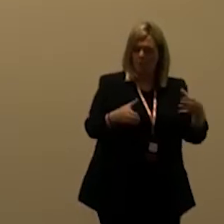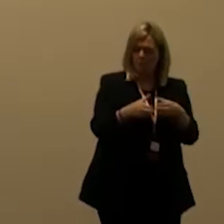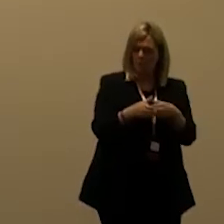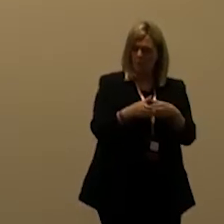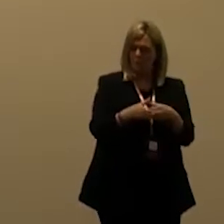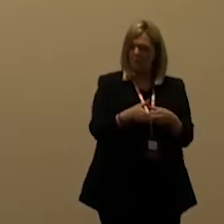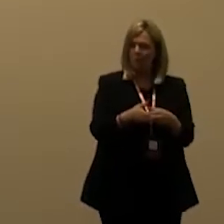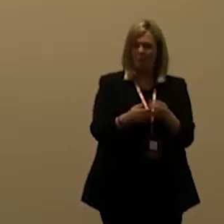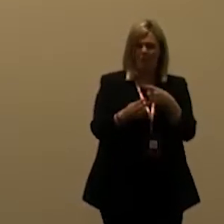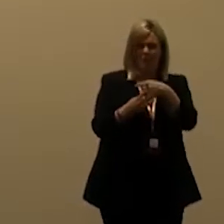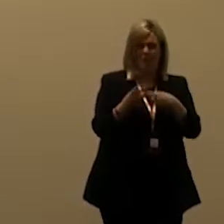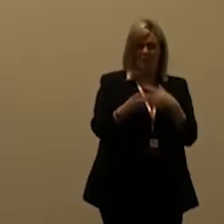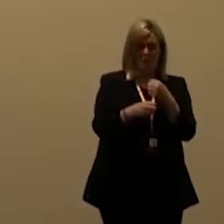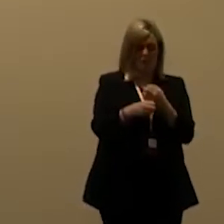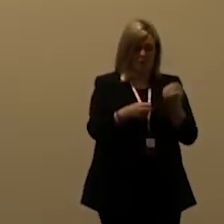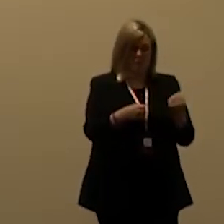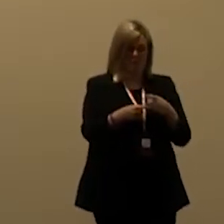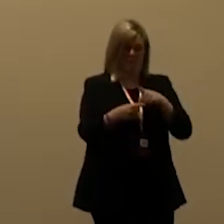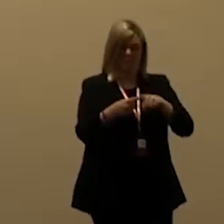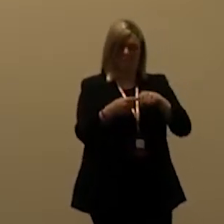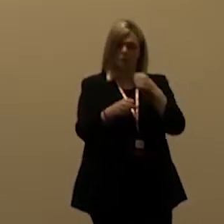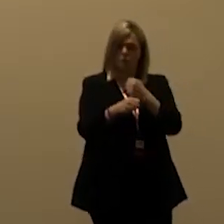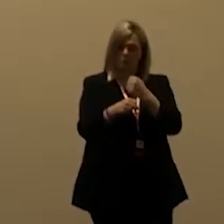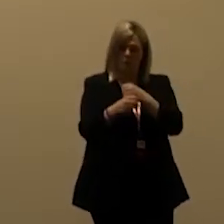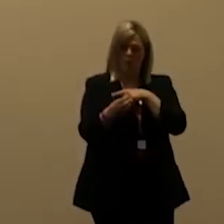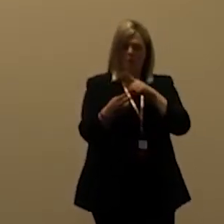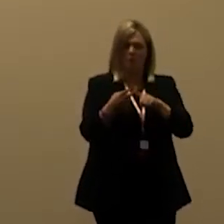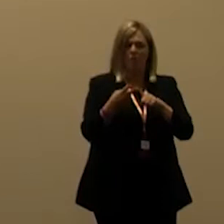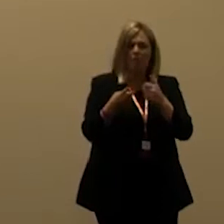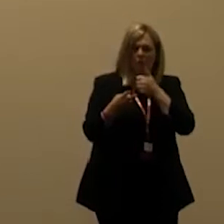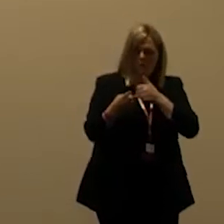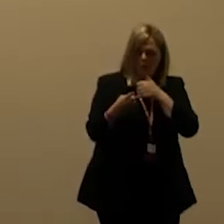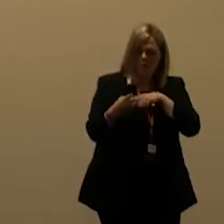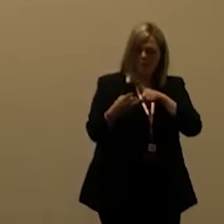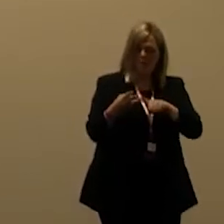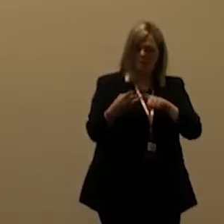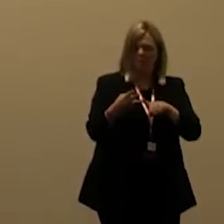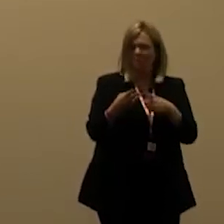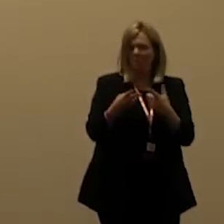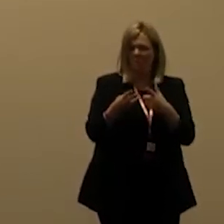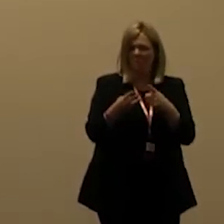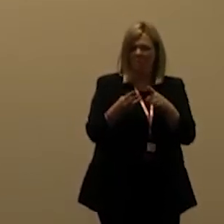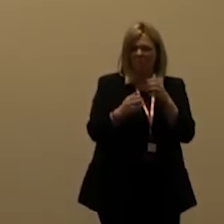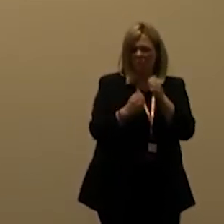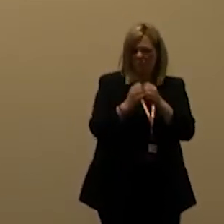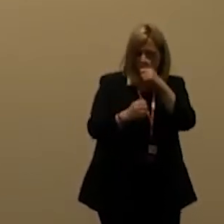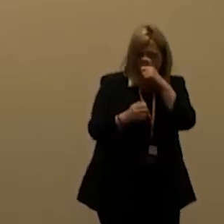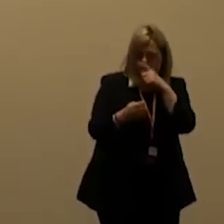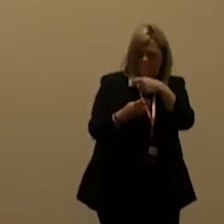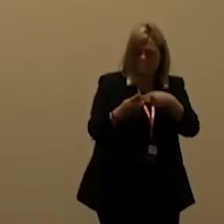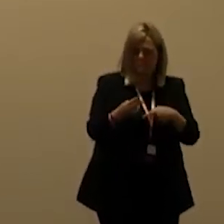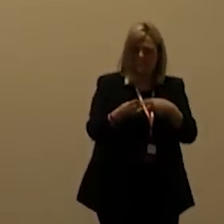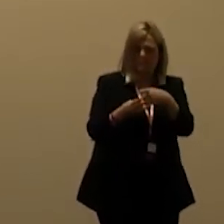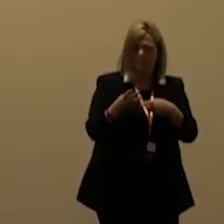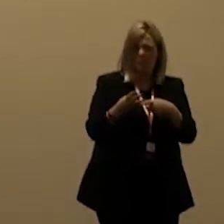generations. So we had my gran, my uncles, and my dad, and my siblings, who are both younger than me, on